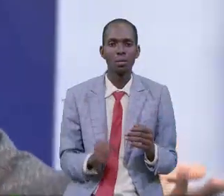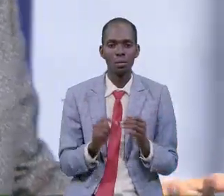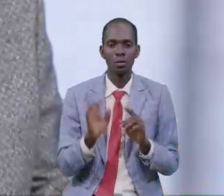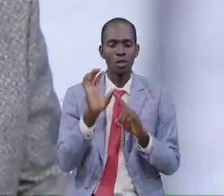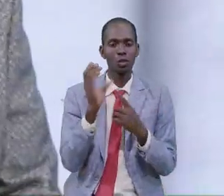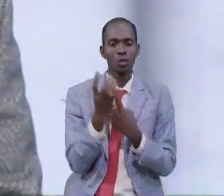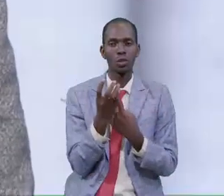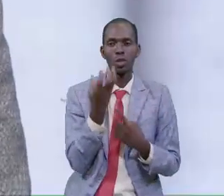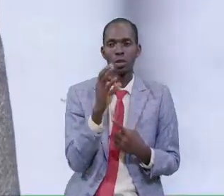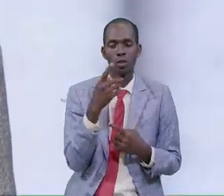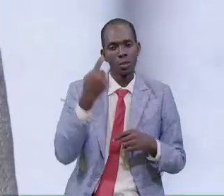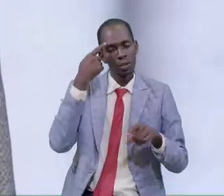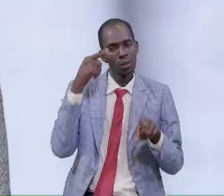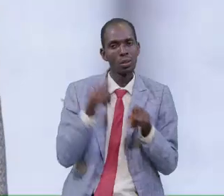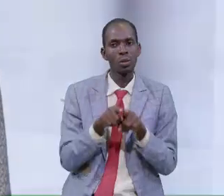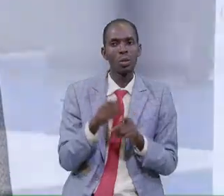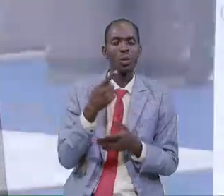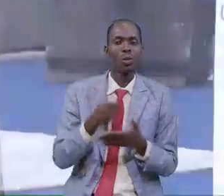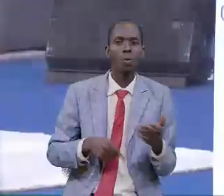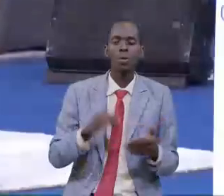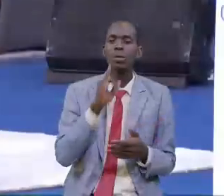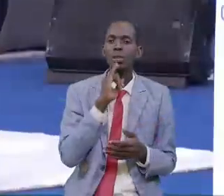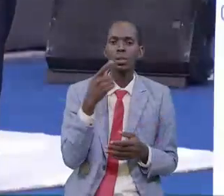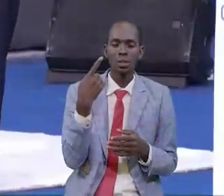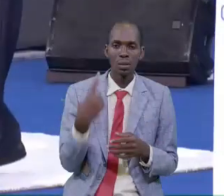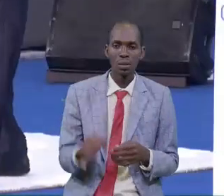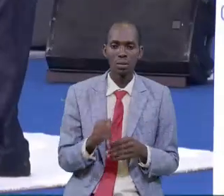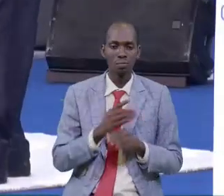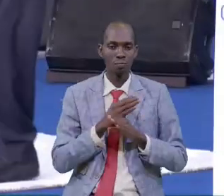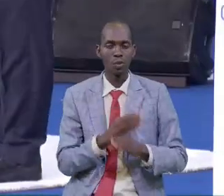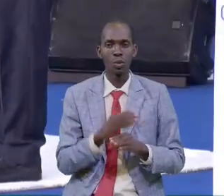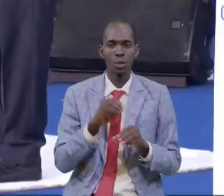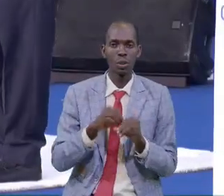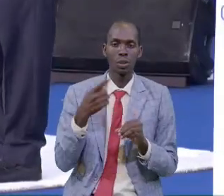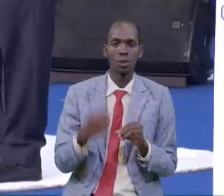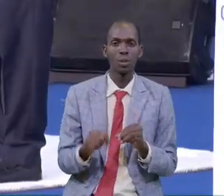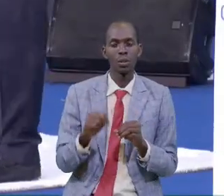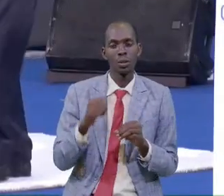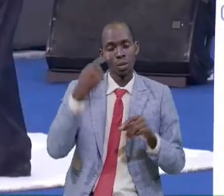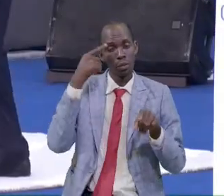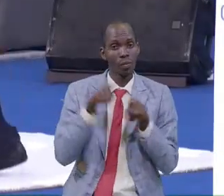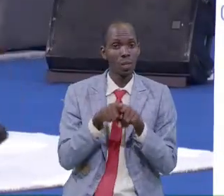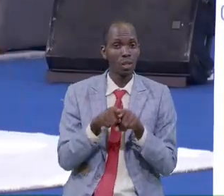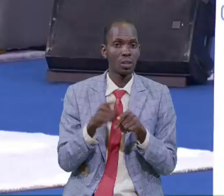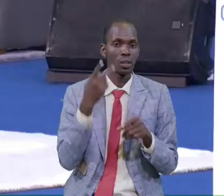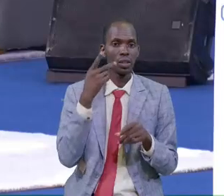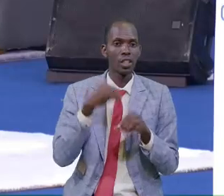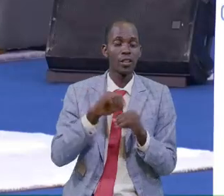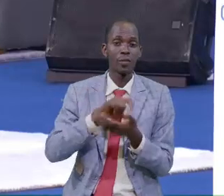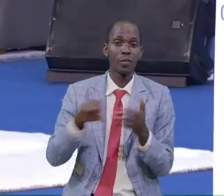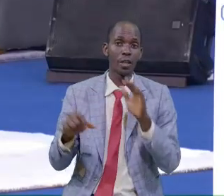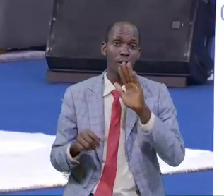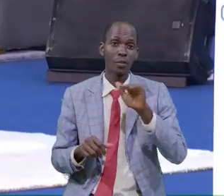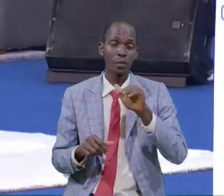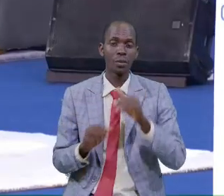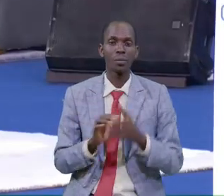What is the provision in the covenant? Look at verse 15. In verse 15, and the